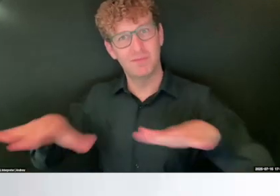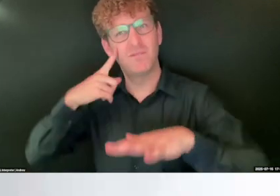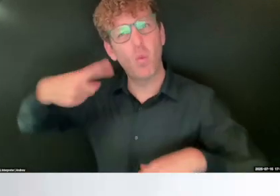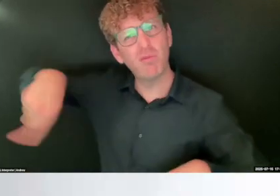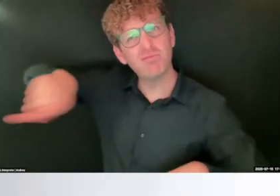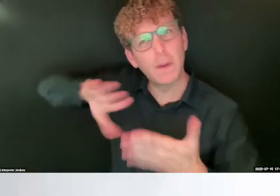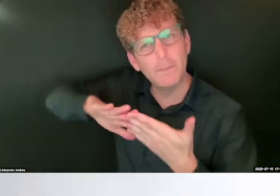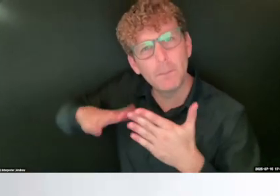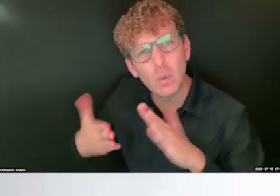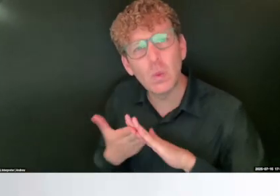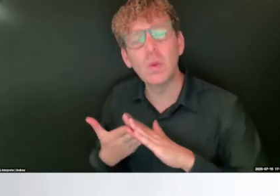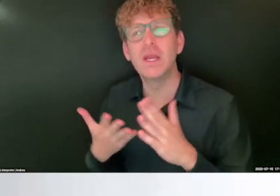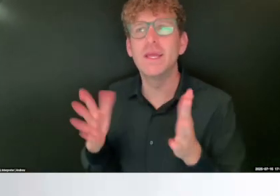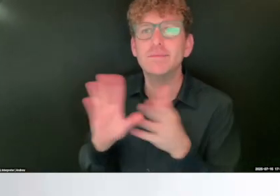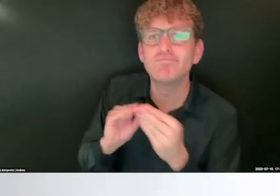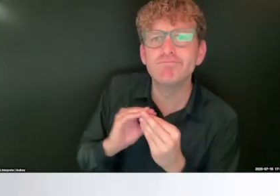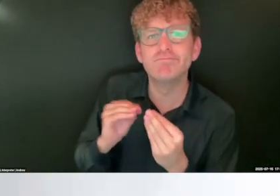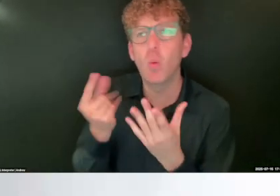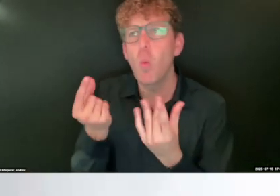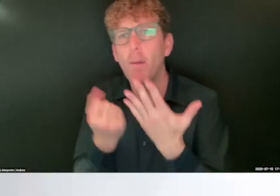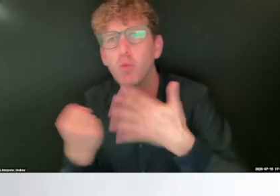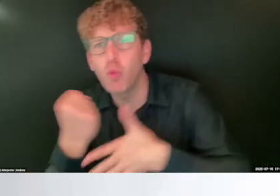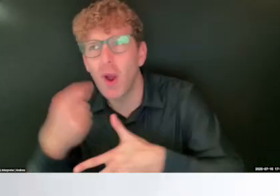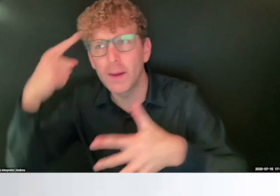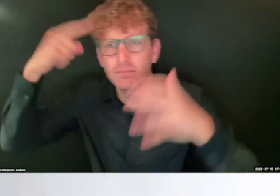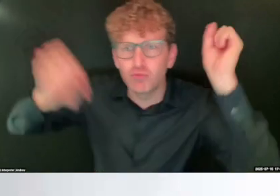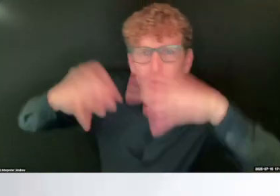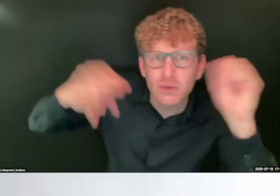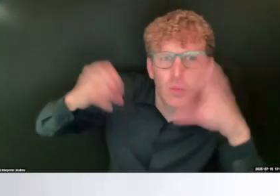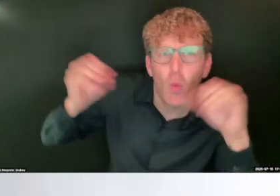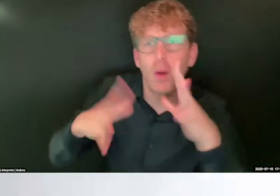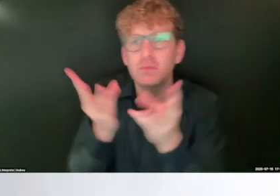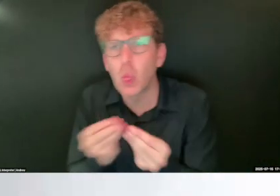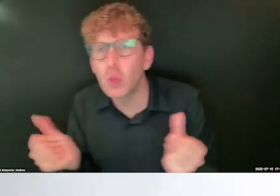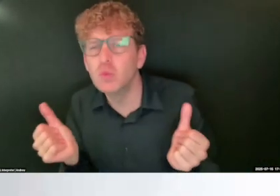brainstorm solutions for clean transportation needs,